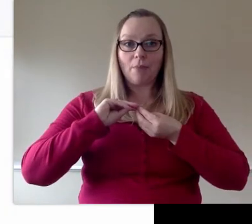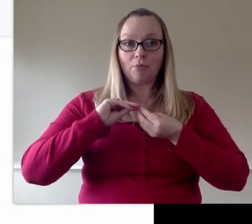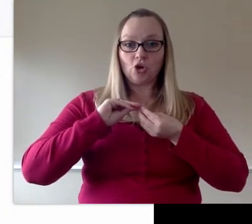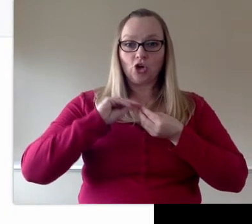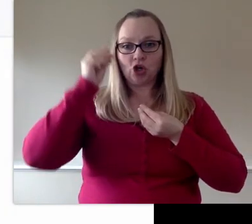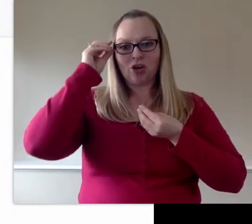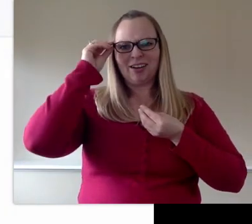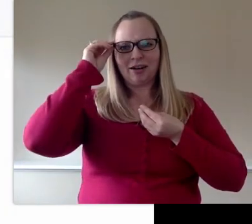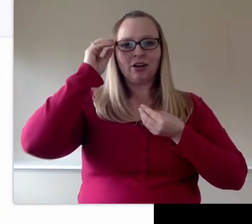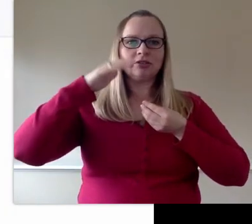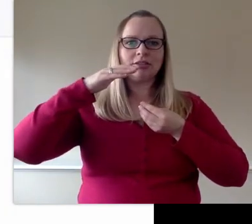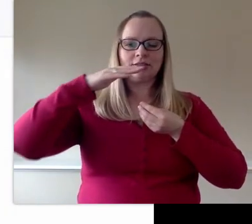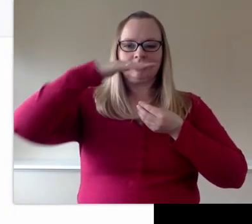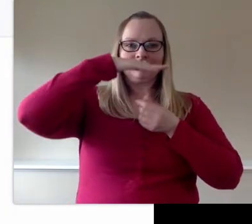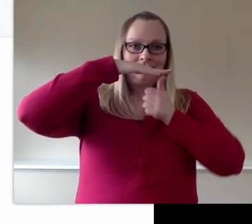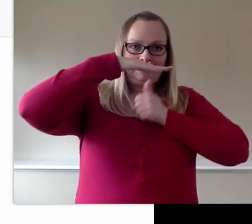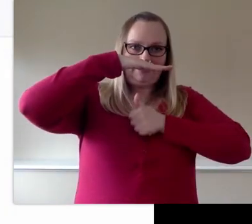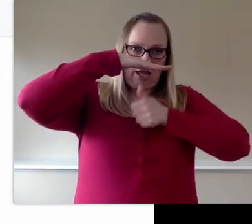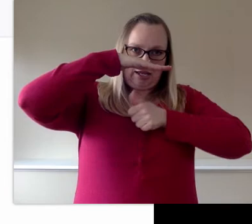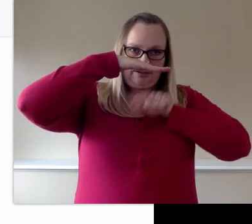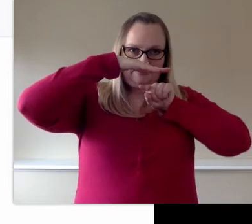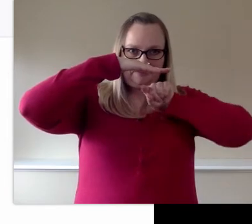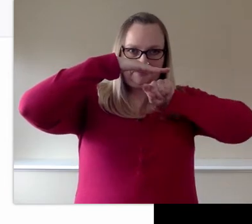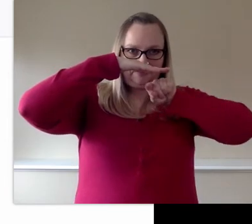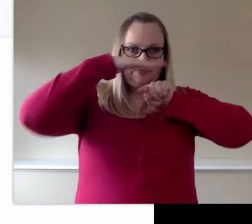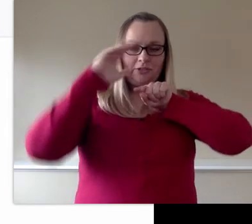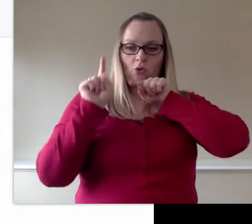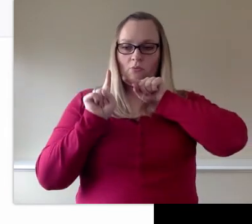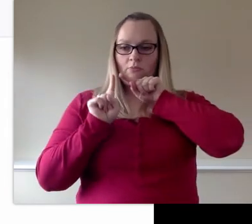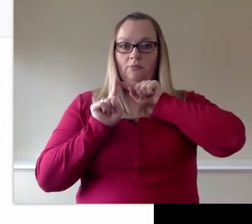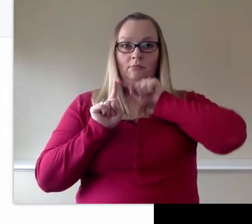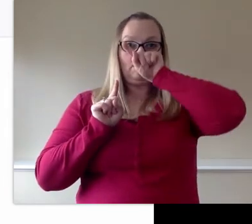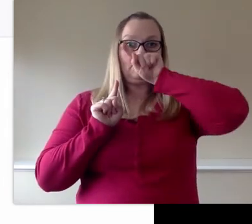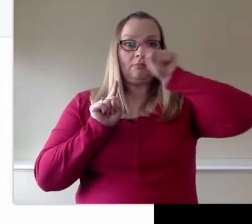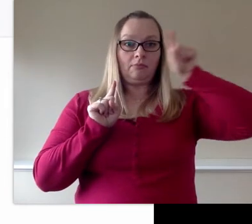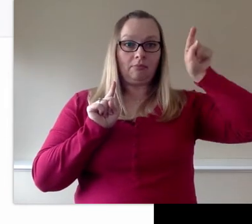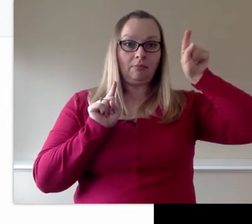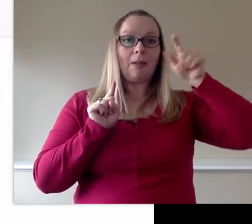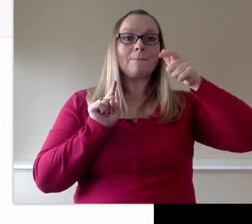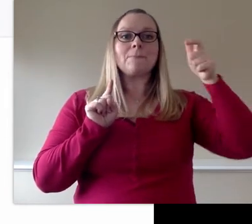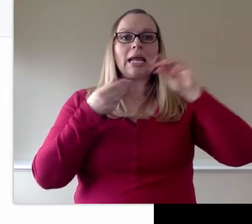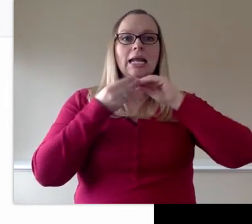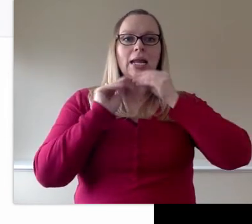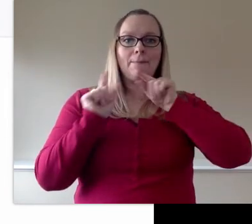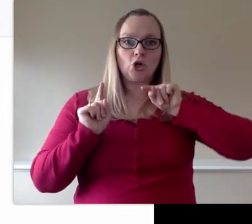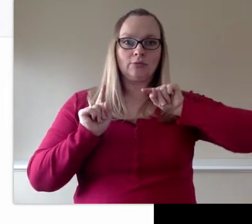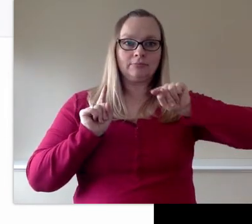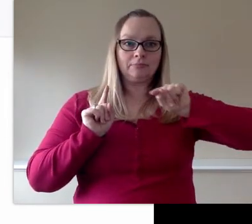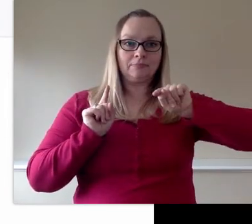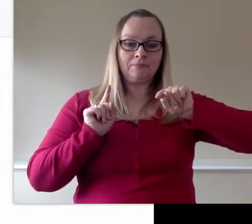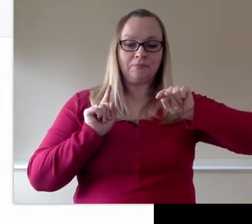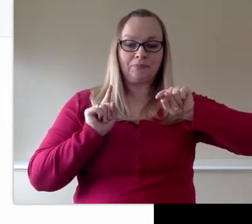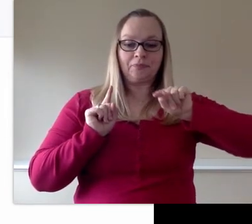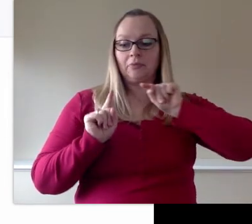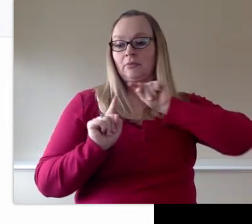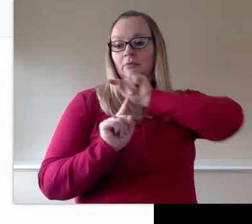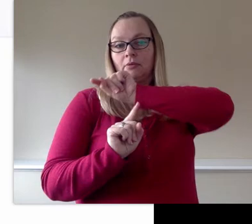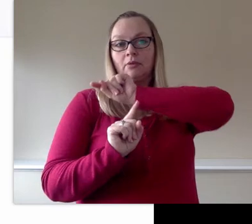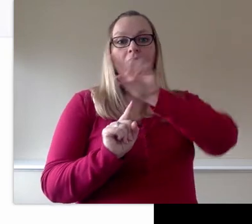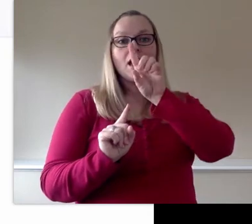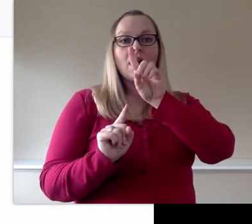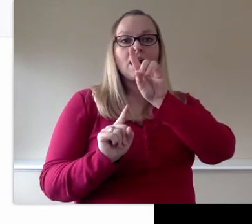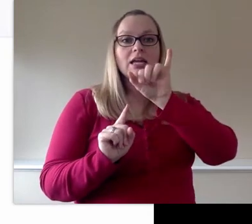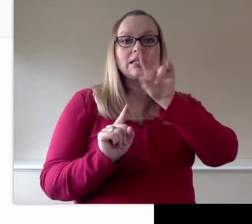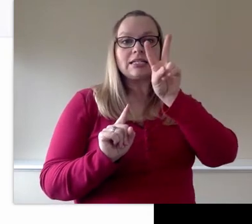is put inside the house. Remember, this is our big number, the dividend. And then the divisor, how many groups we're going to split it